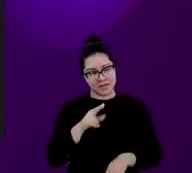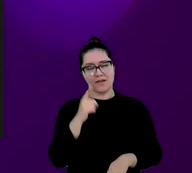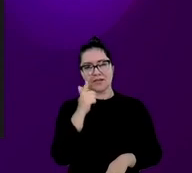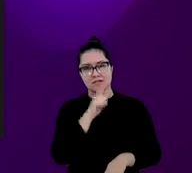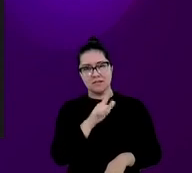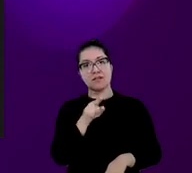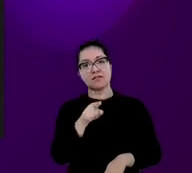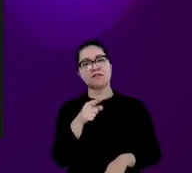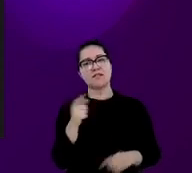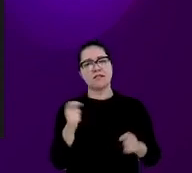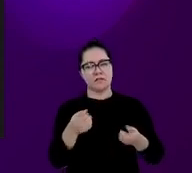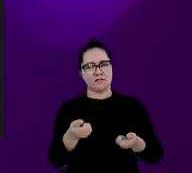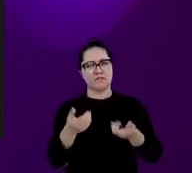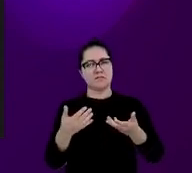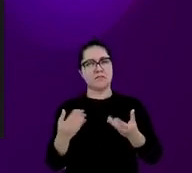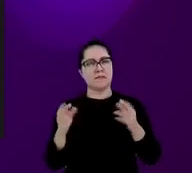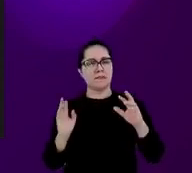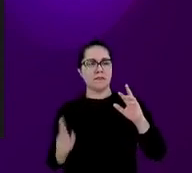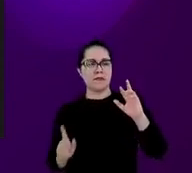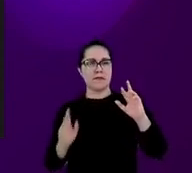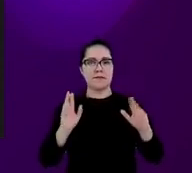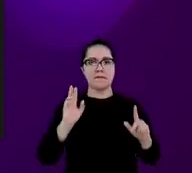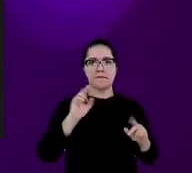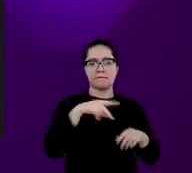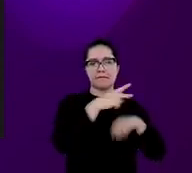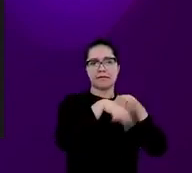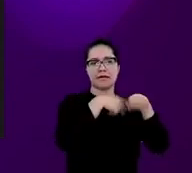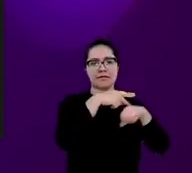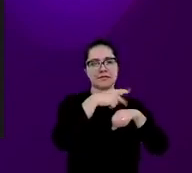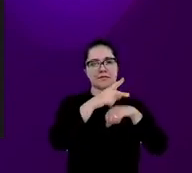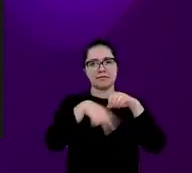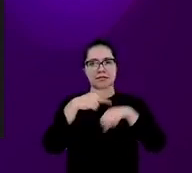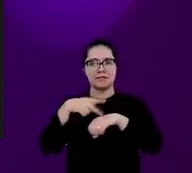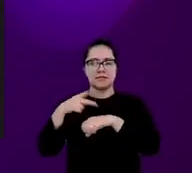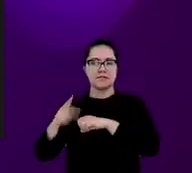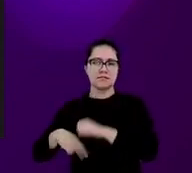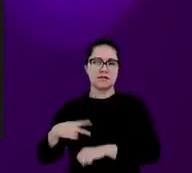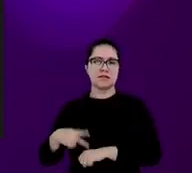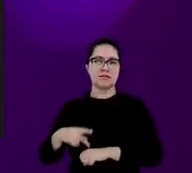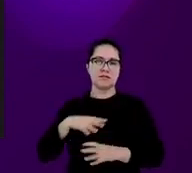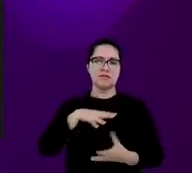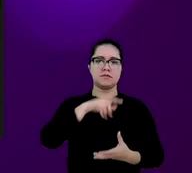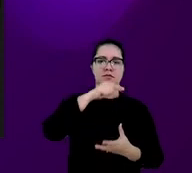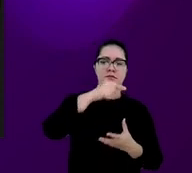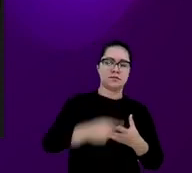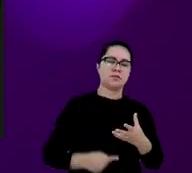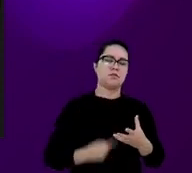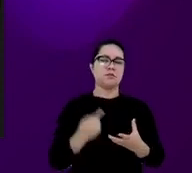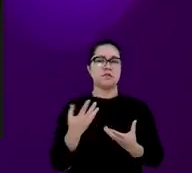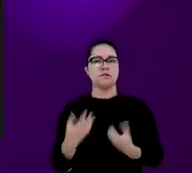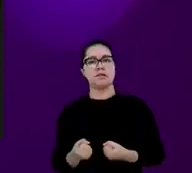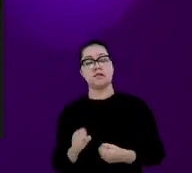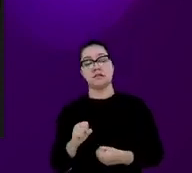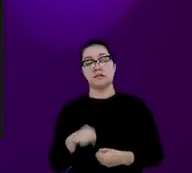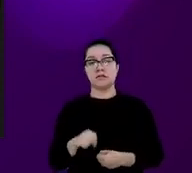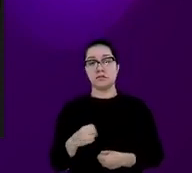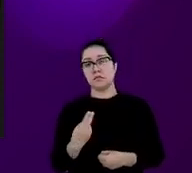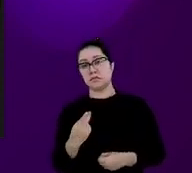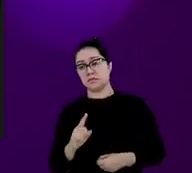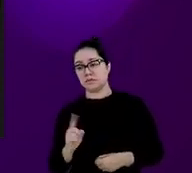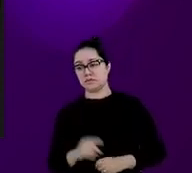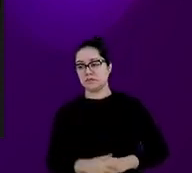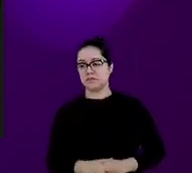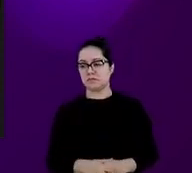is accepted or not around the world? Well, as I mentioned in my sort of